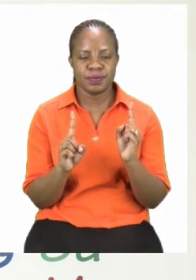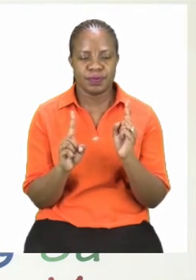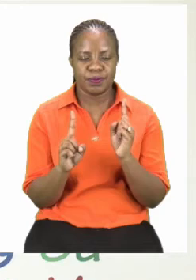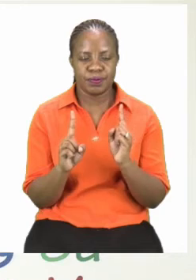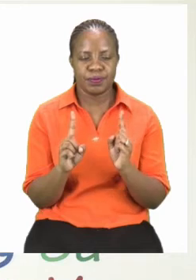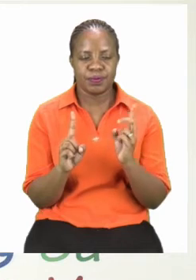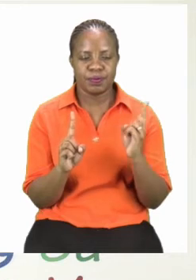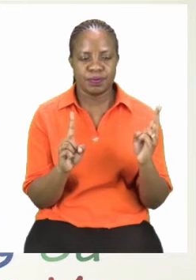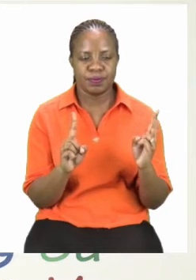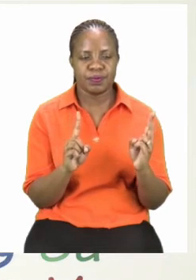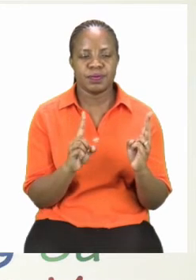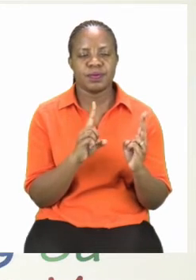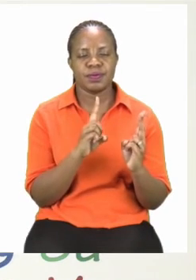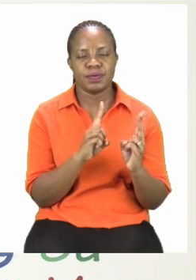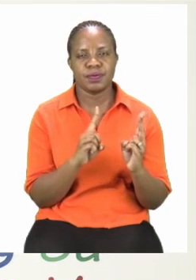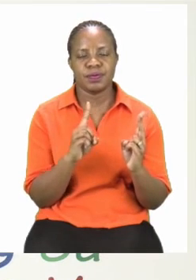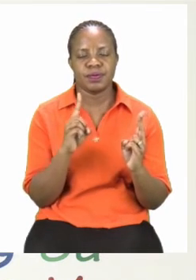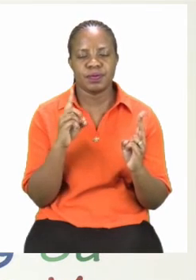23,